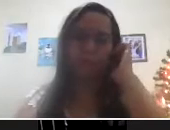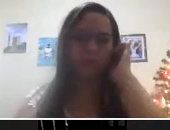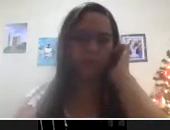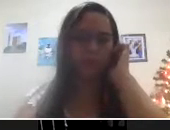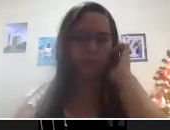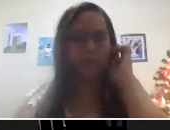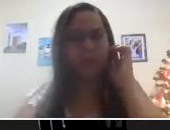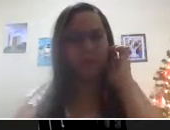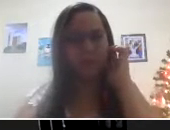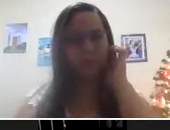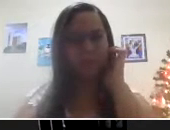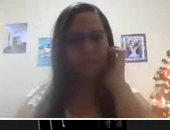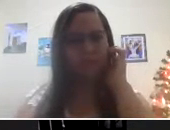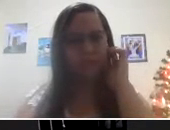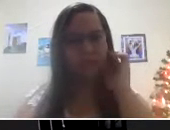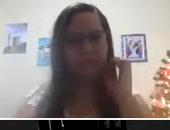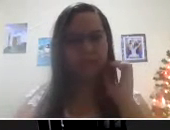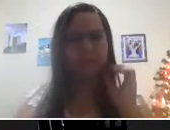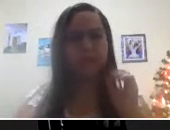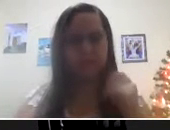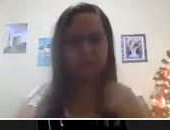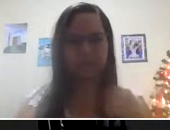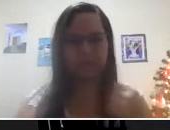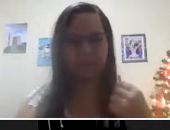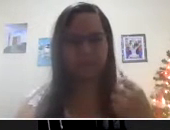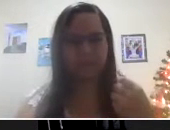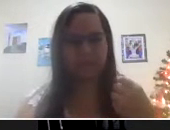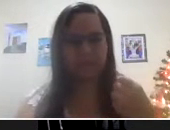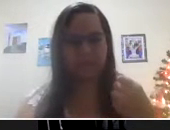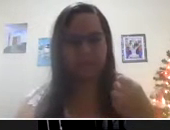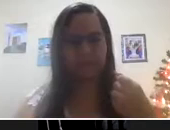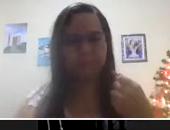question. What sería la?